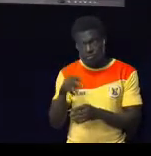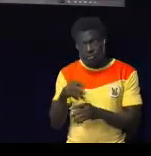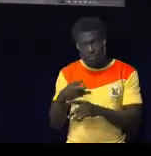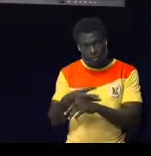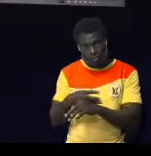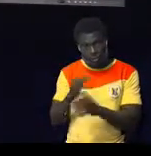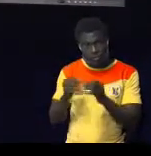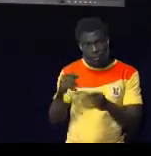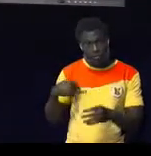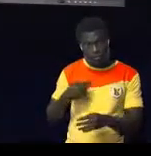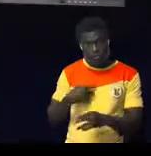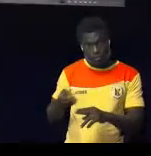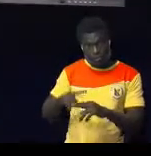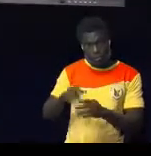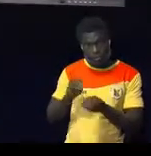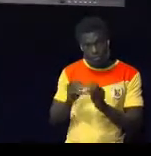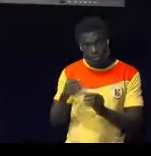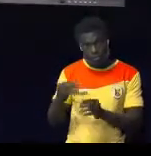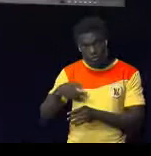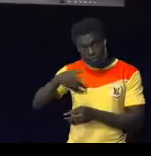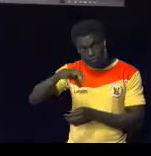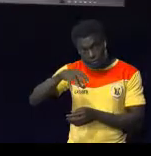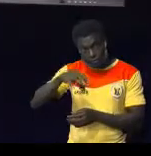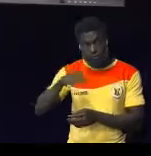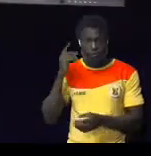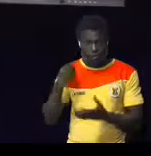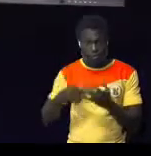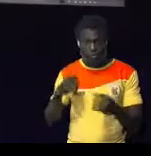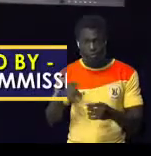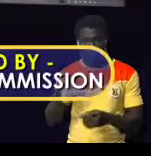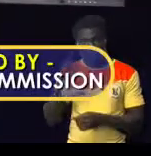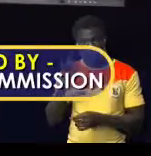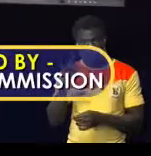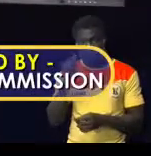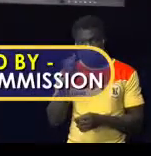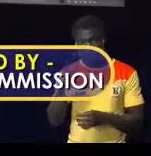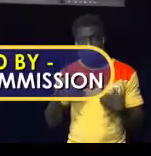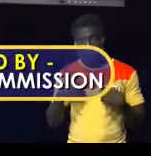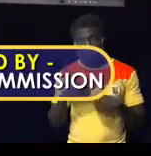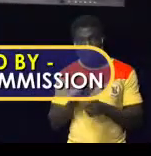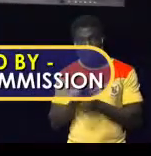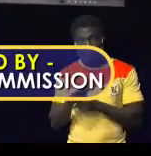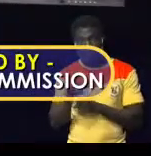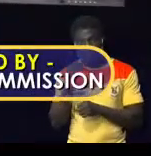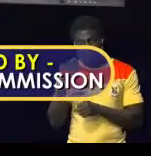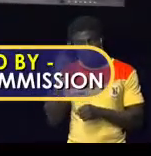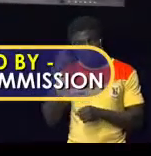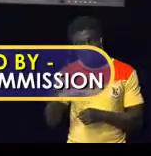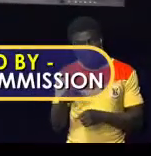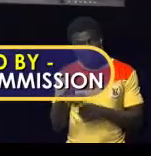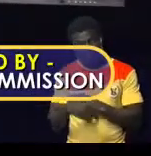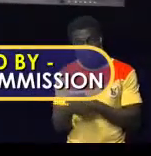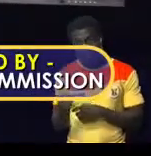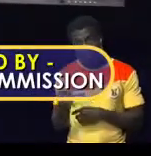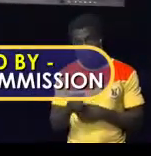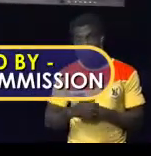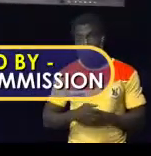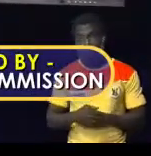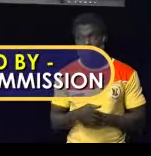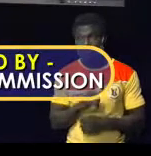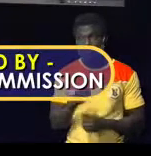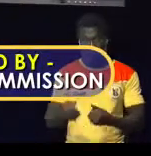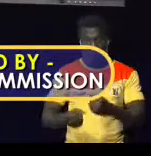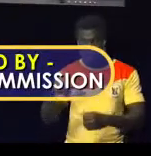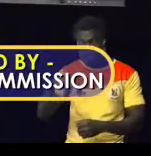fill the tank, will it take more time or less time? 8 girls have enough food for 6 days. Is that a direct relationship or indirect